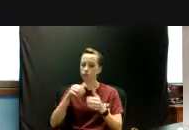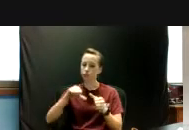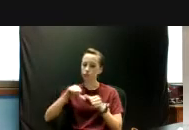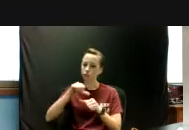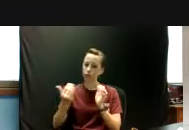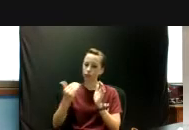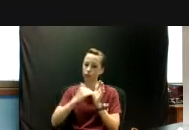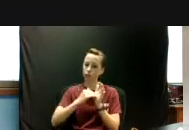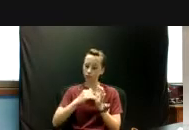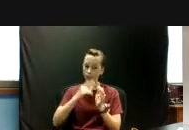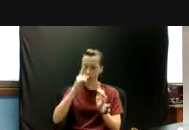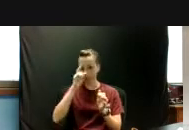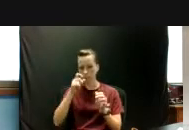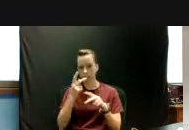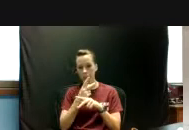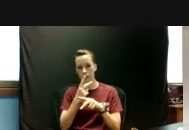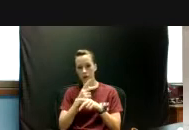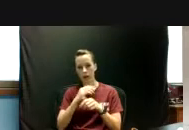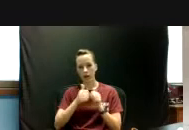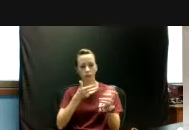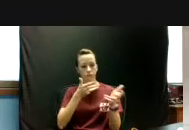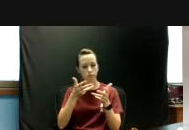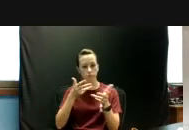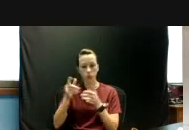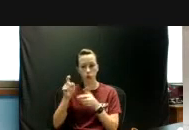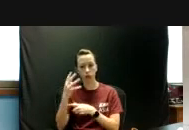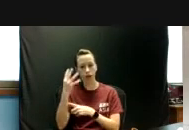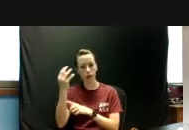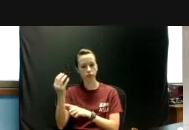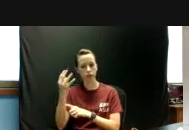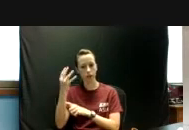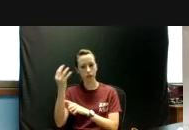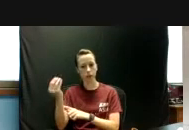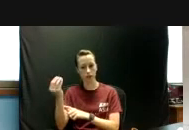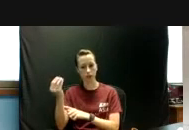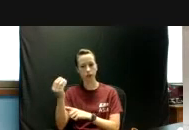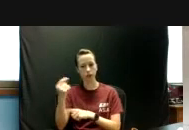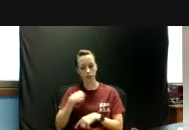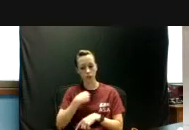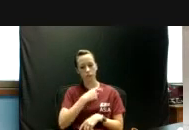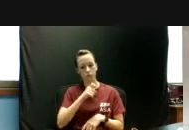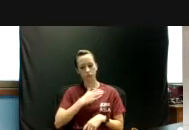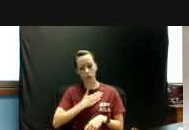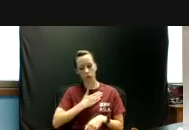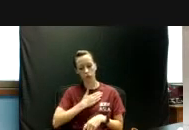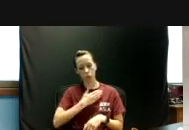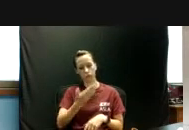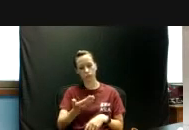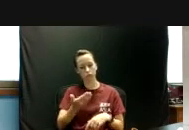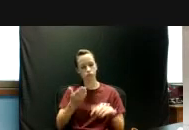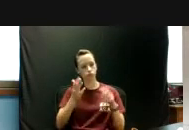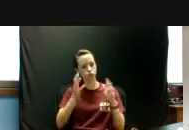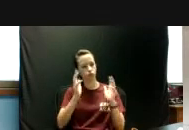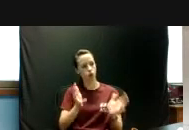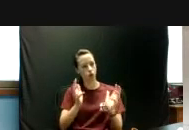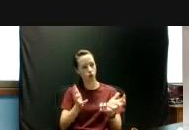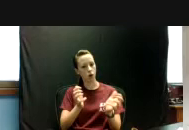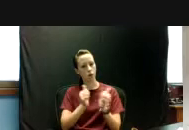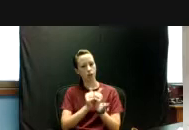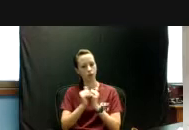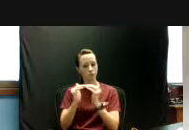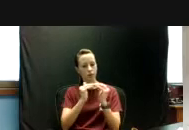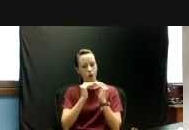to interact. I think we need to get outside. And we just need to be willing to have these conversations with our peers that say,